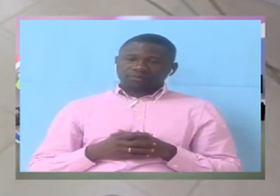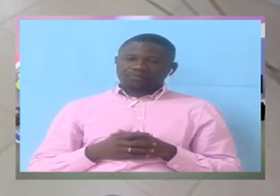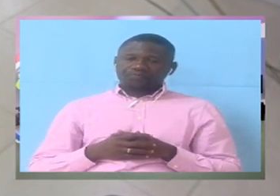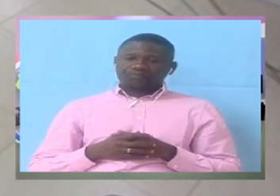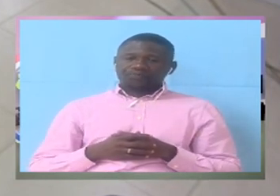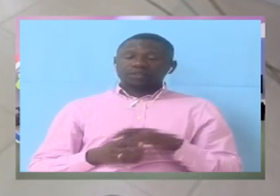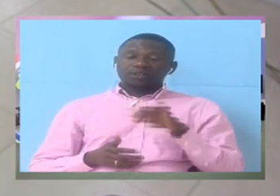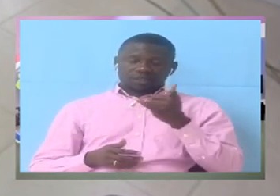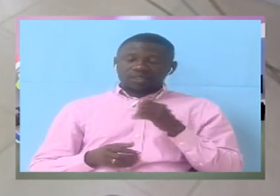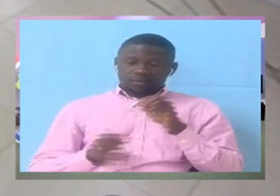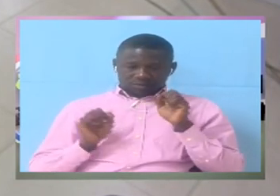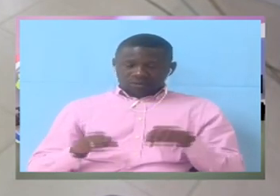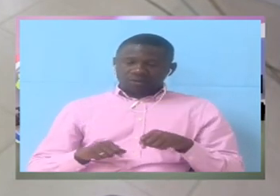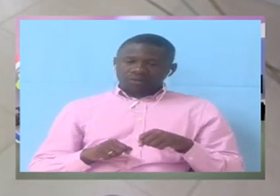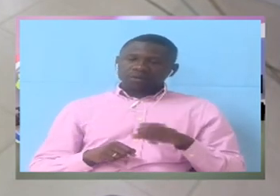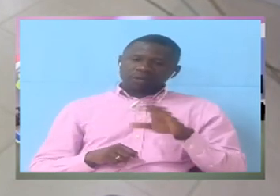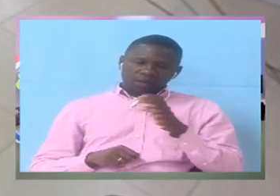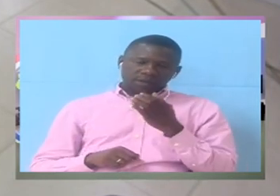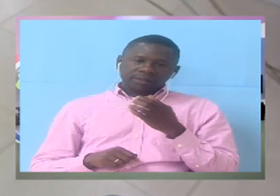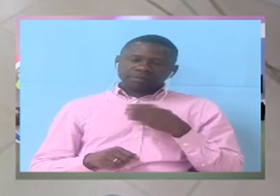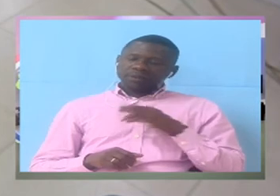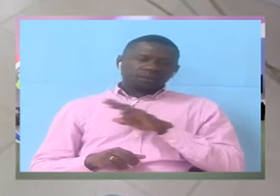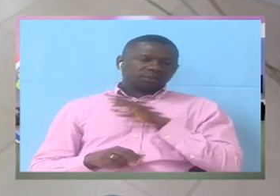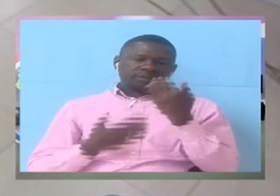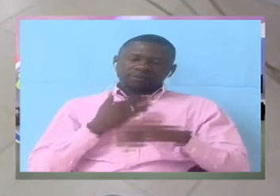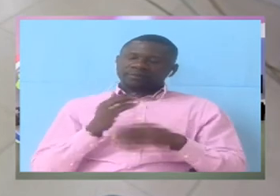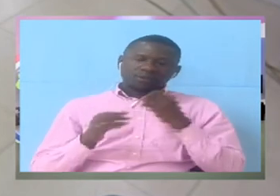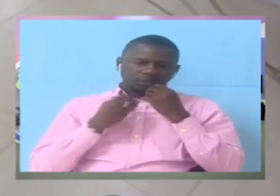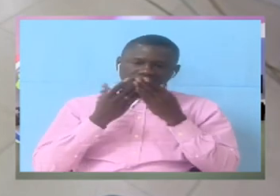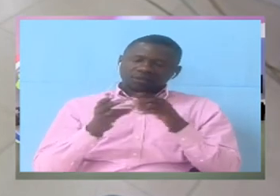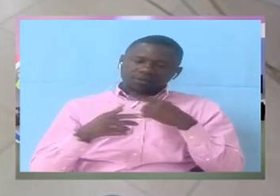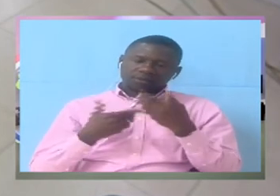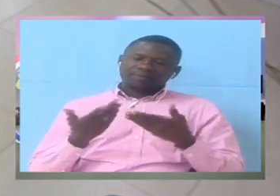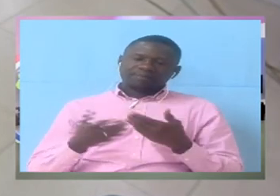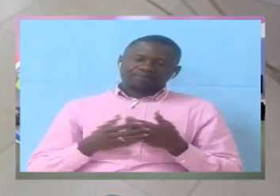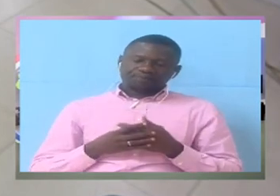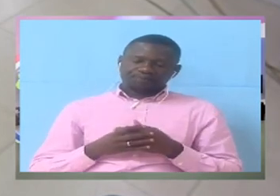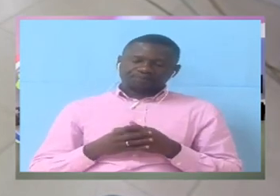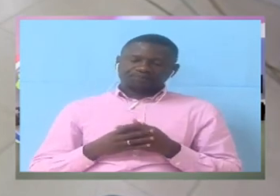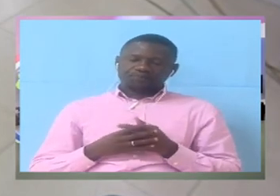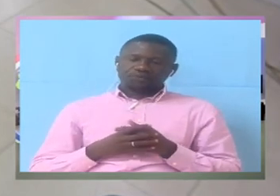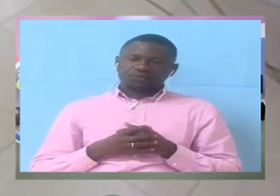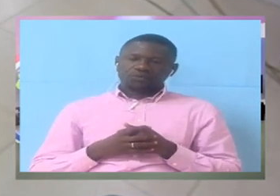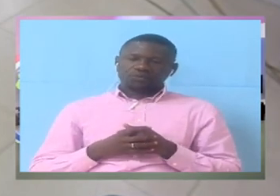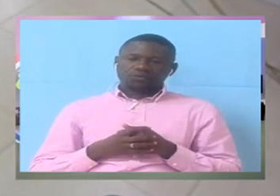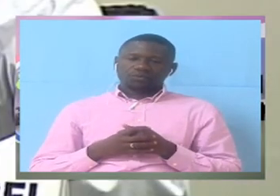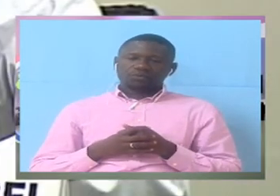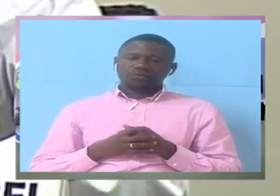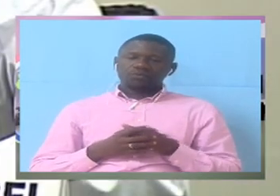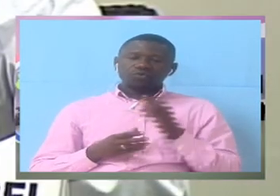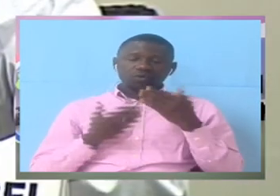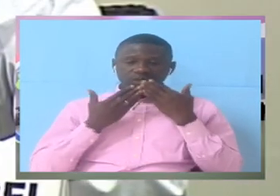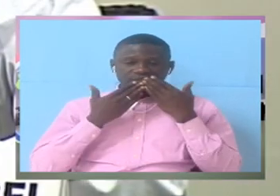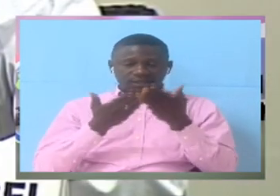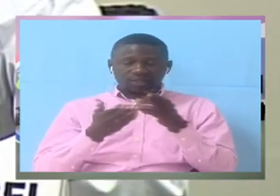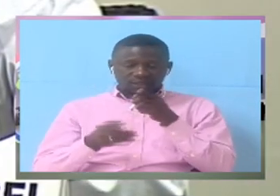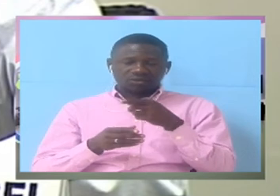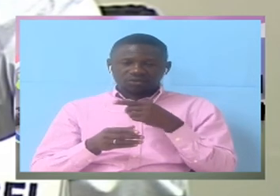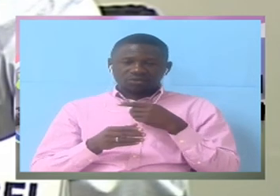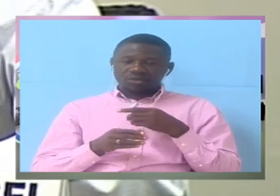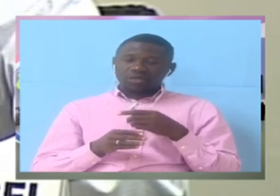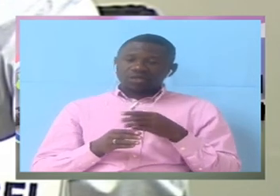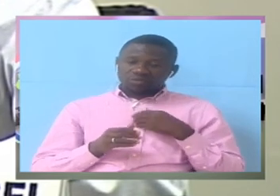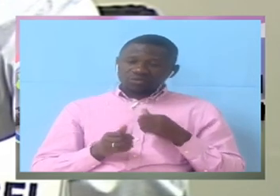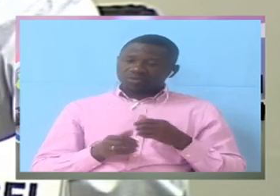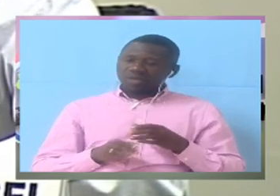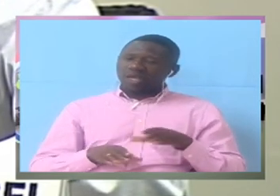could have done so, but he never said it. Would you say that he was an accomplice to your